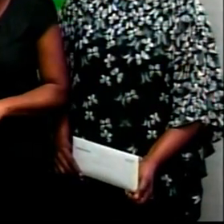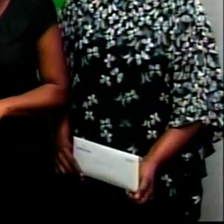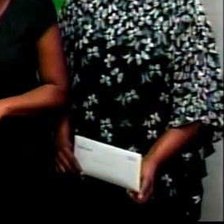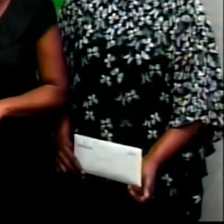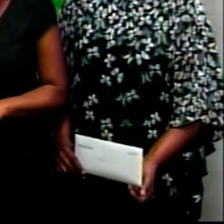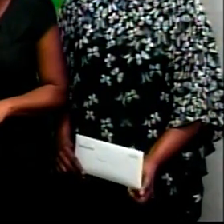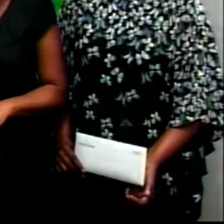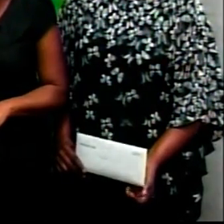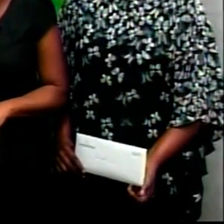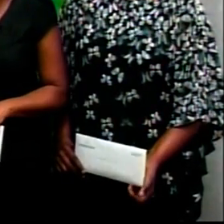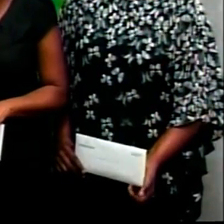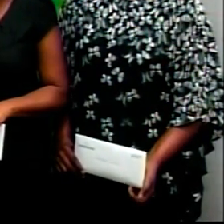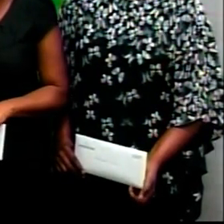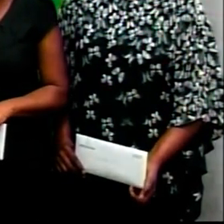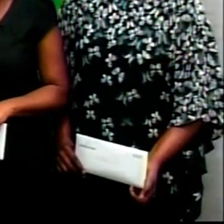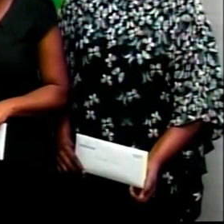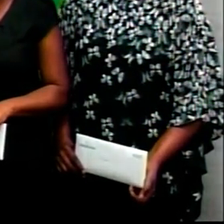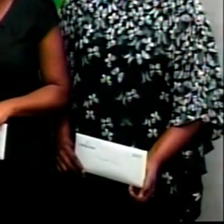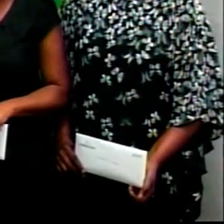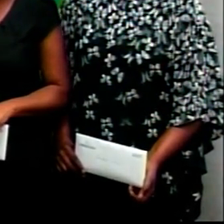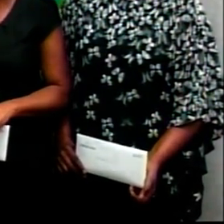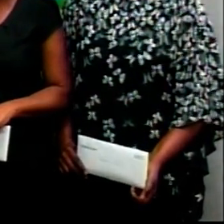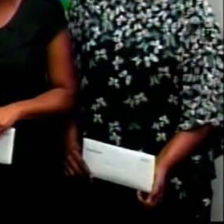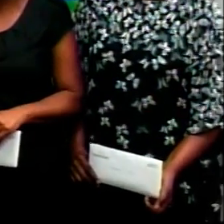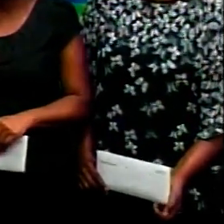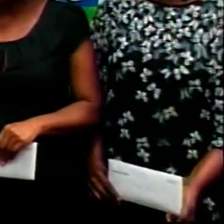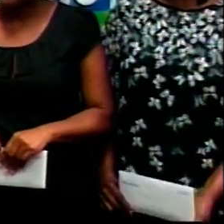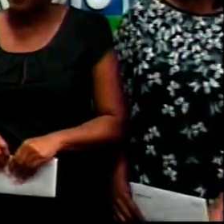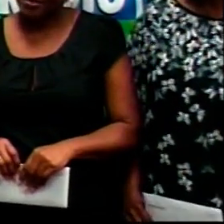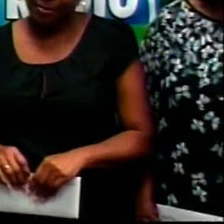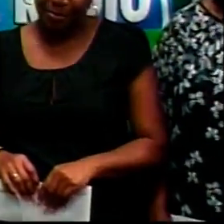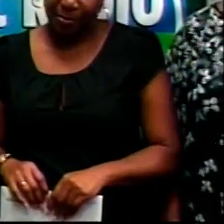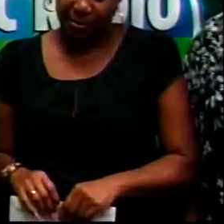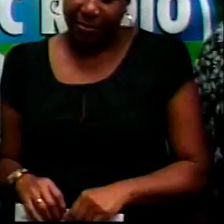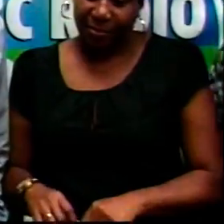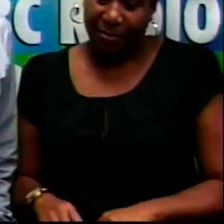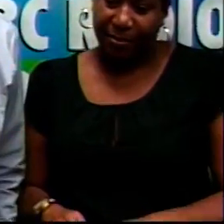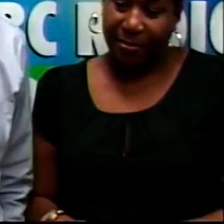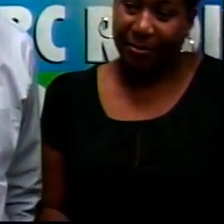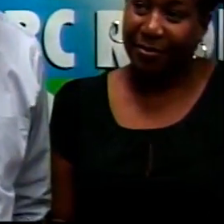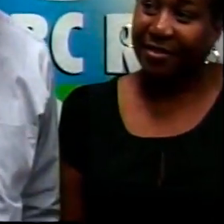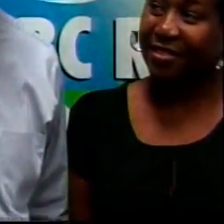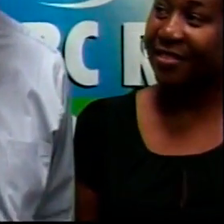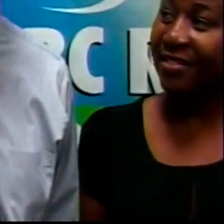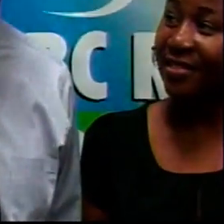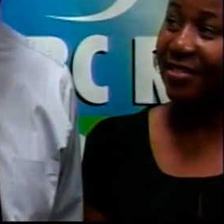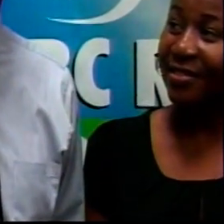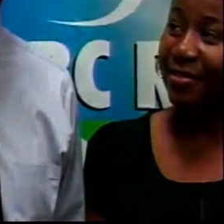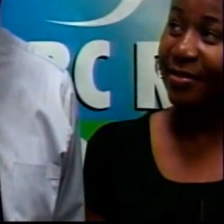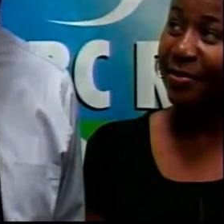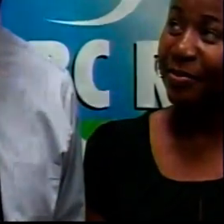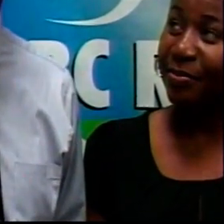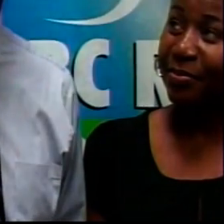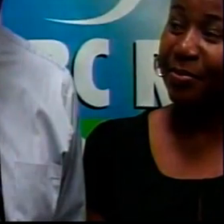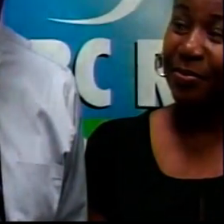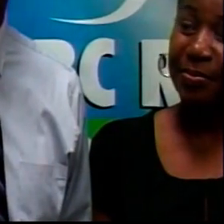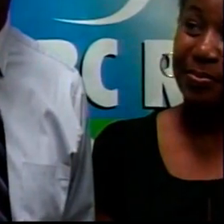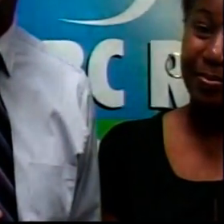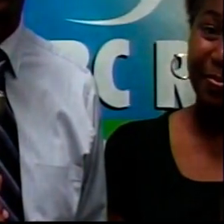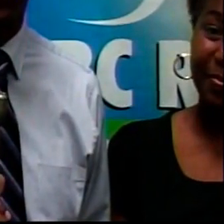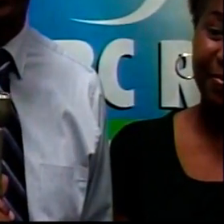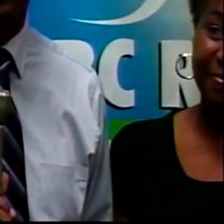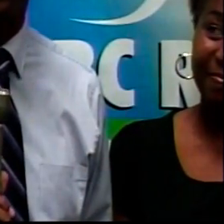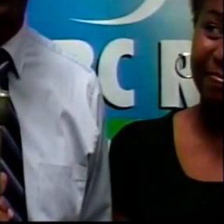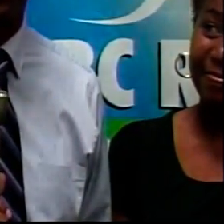to 94.7 FM is a winning choice. And so we really want to thank you so much for making us your choice, and we encourage you to